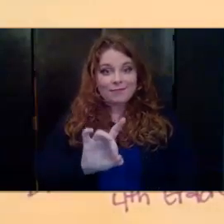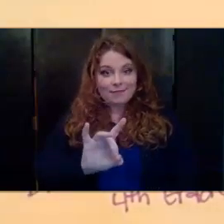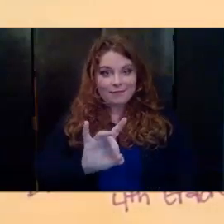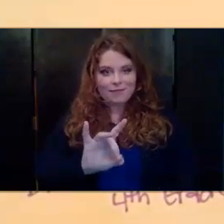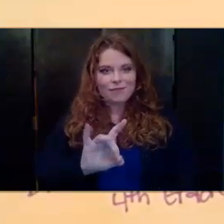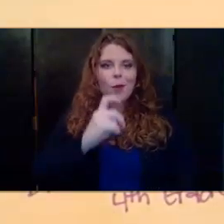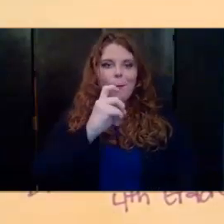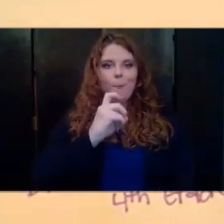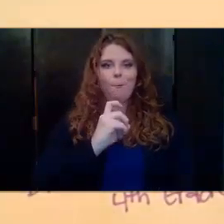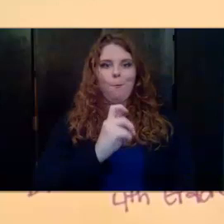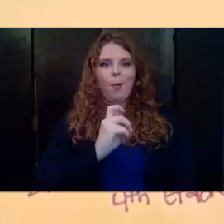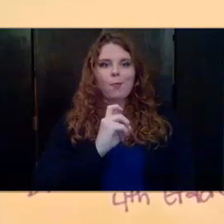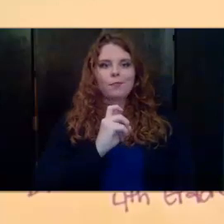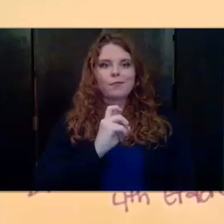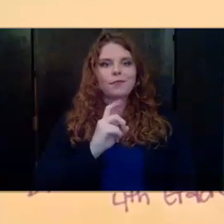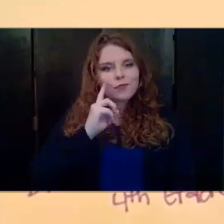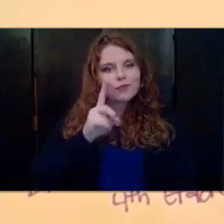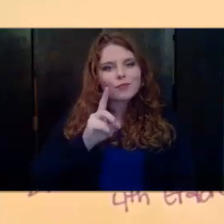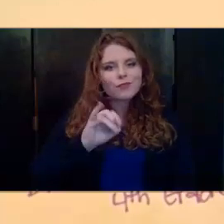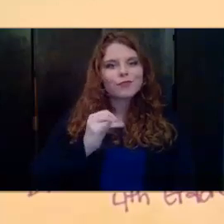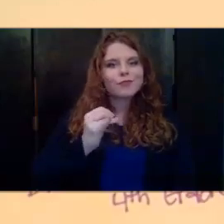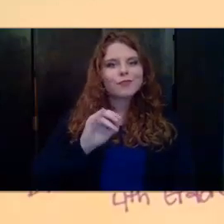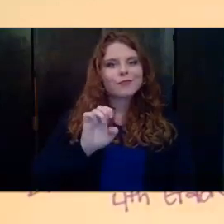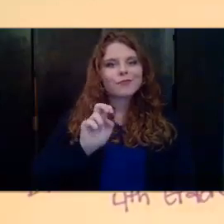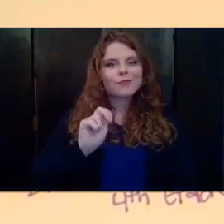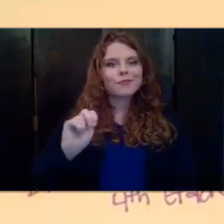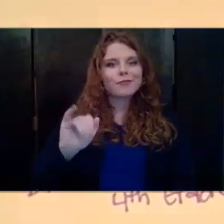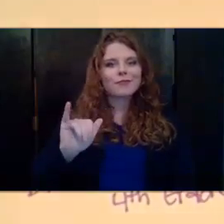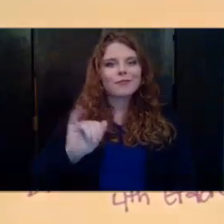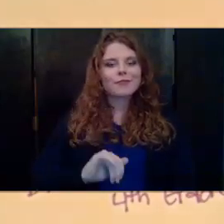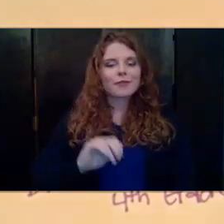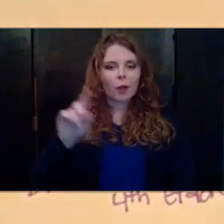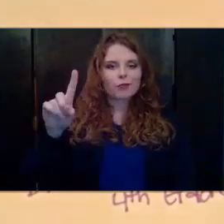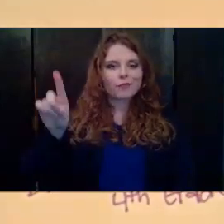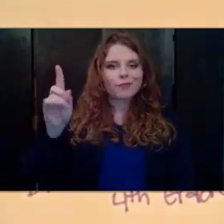Put an X for Jenny. Mark her off.